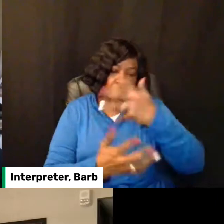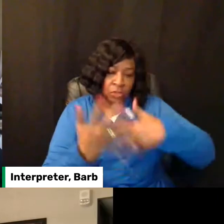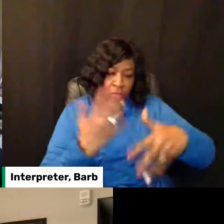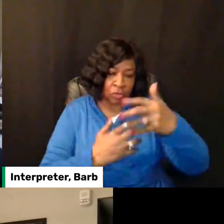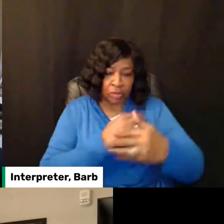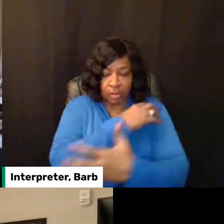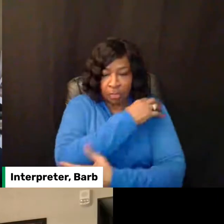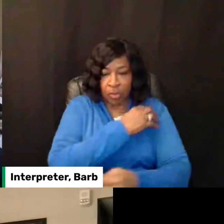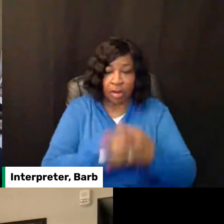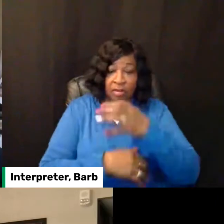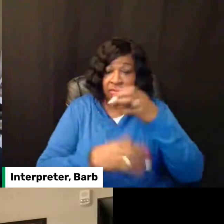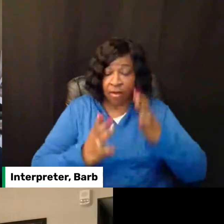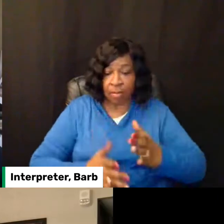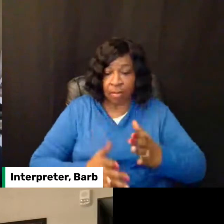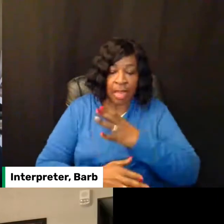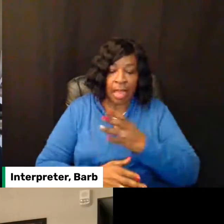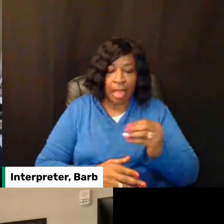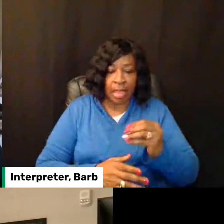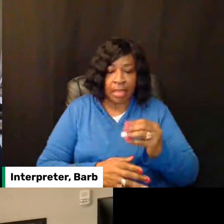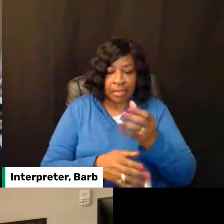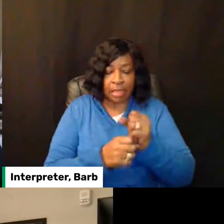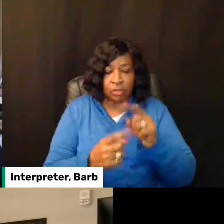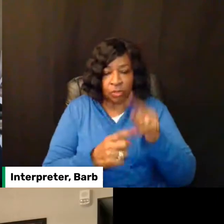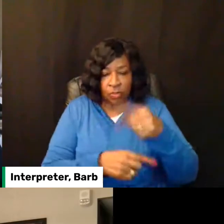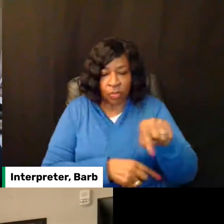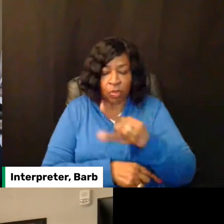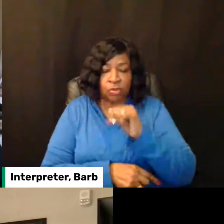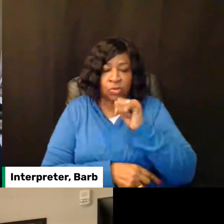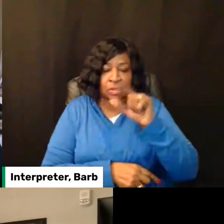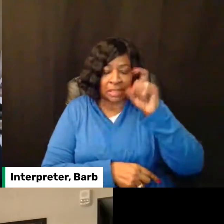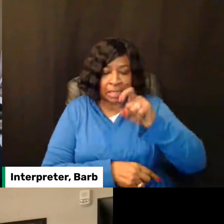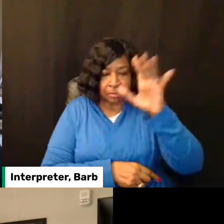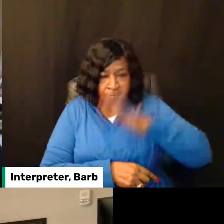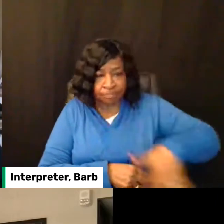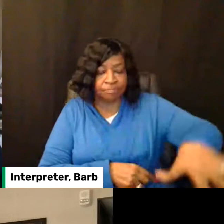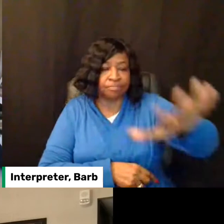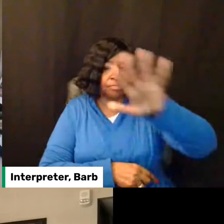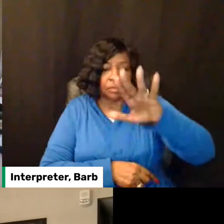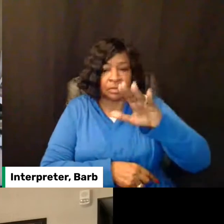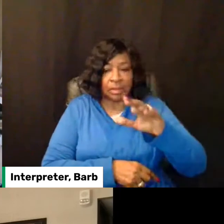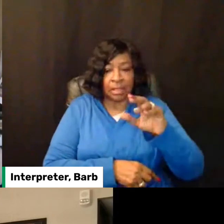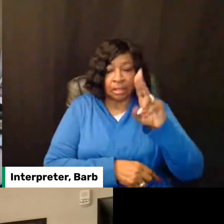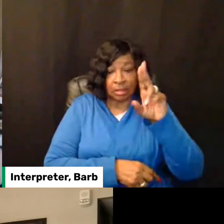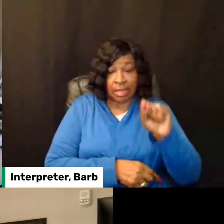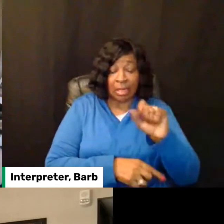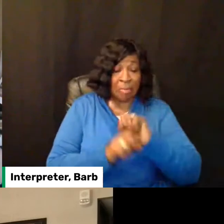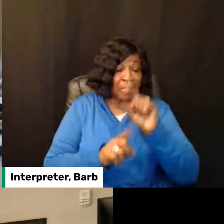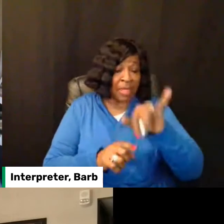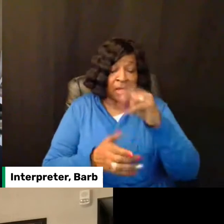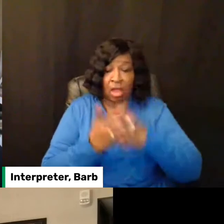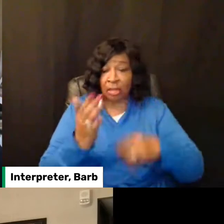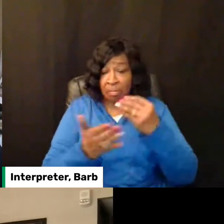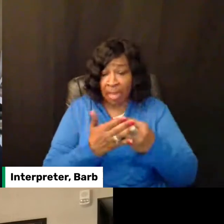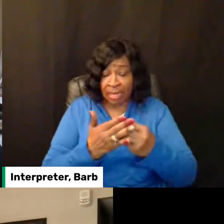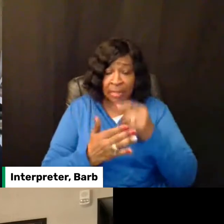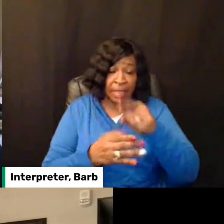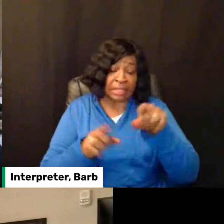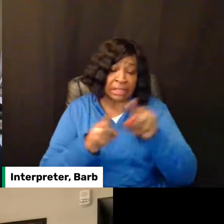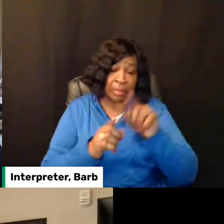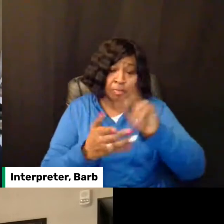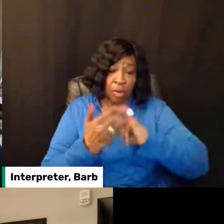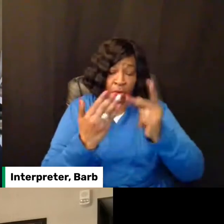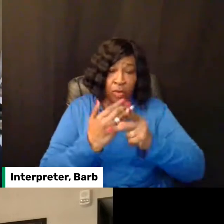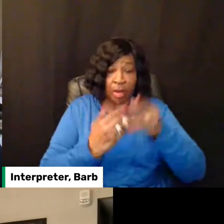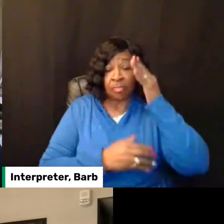to those who are in need across the country. But that's costs money. There's a similar program that's coming down the